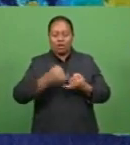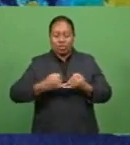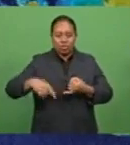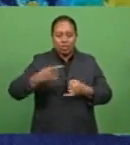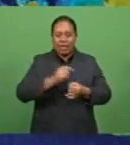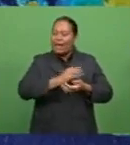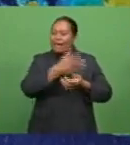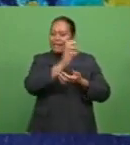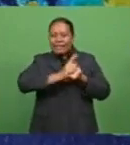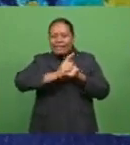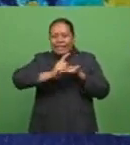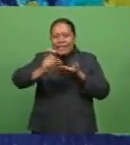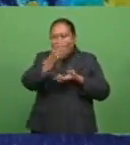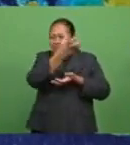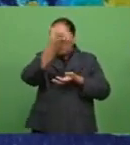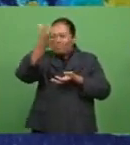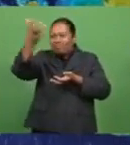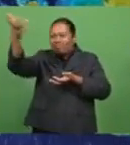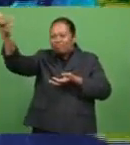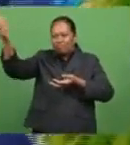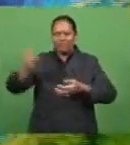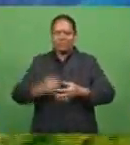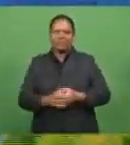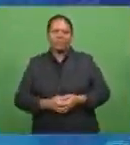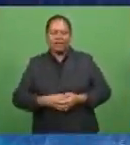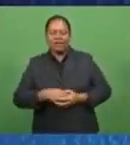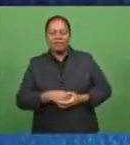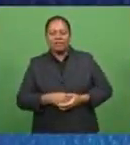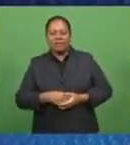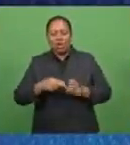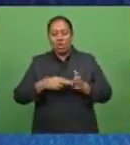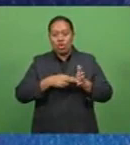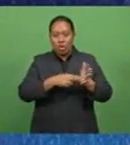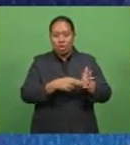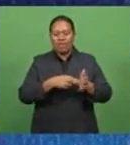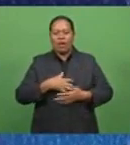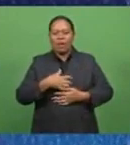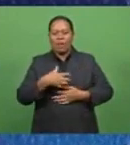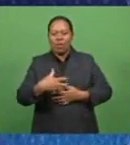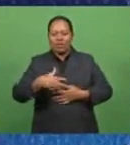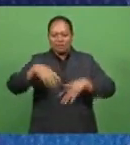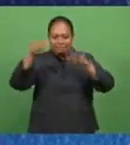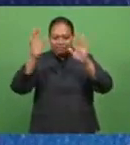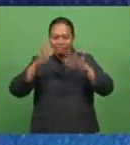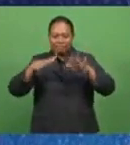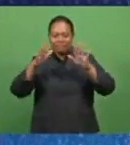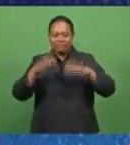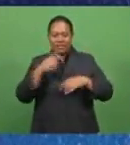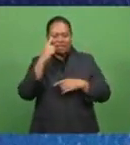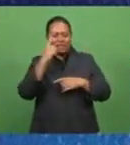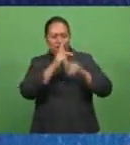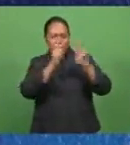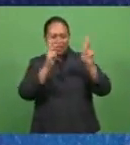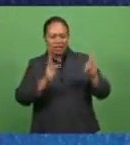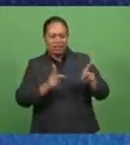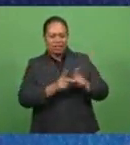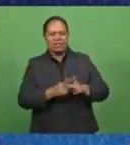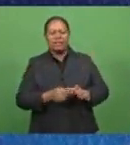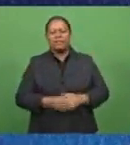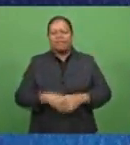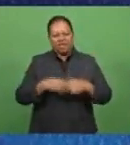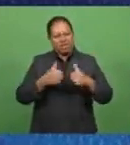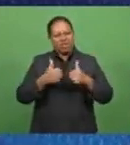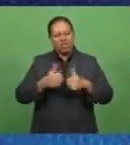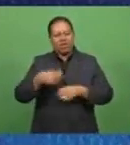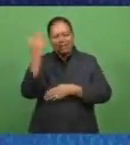skies with rain clouds hovering. And up north, more overnight showers in the weather picture. That calls for a good